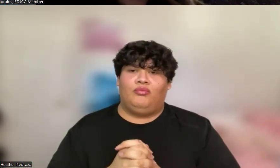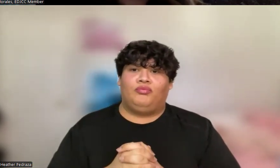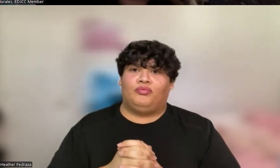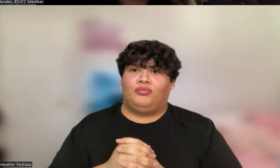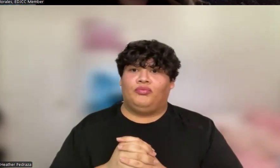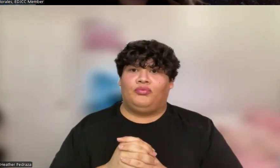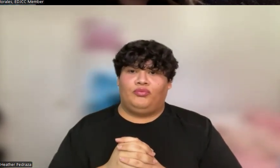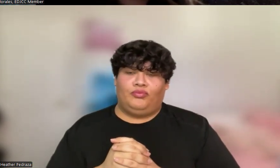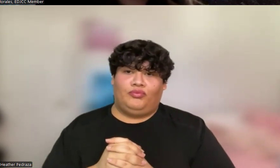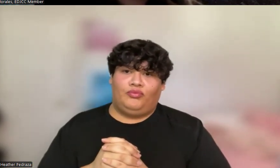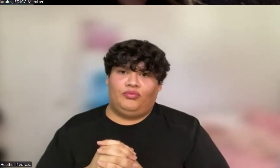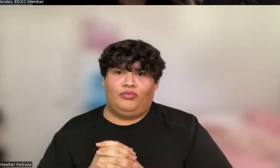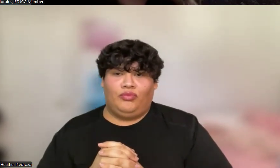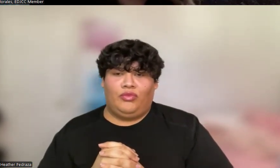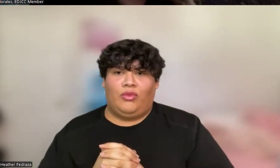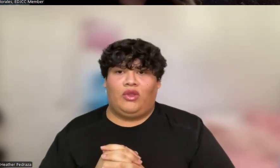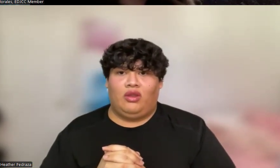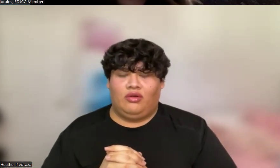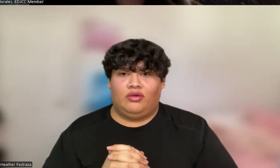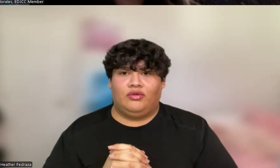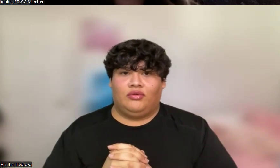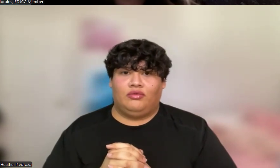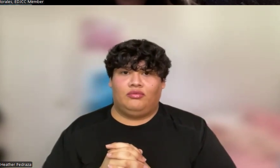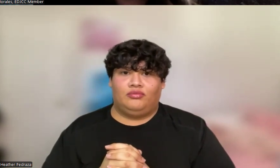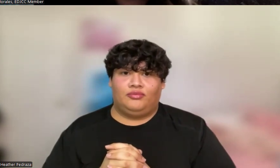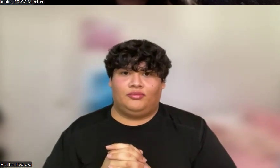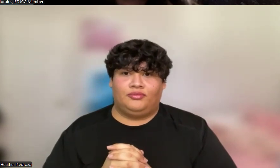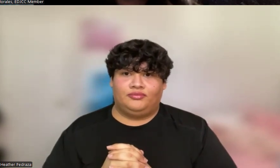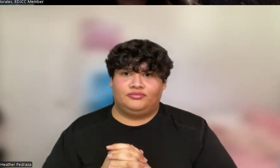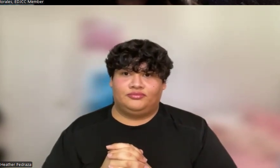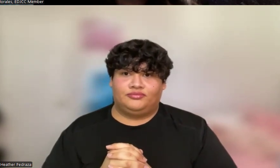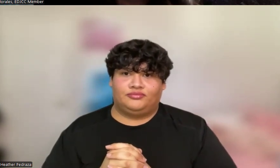straining the probate conservatorship programs.